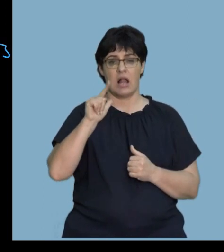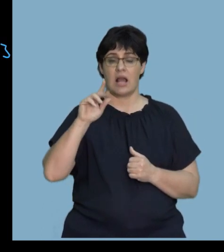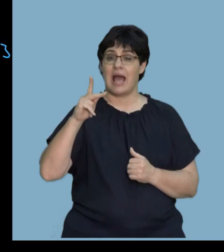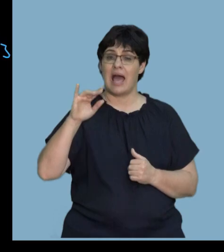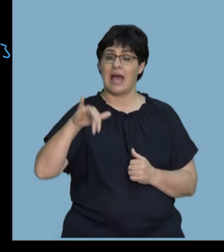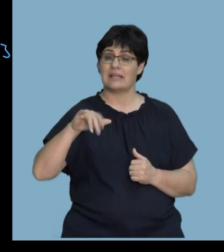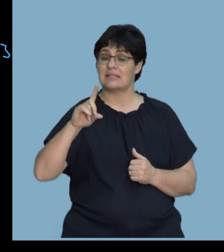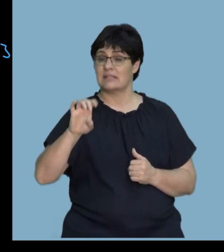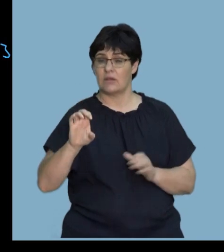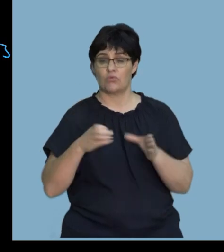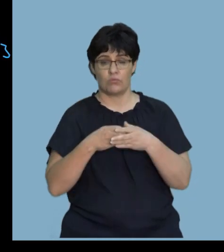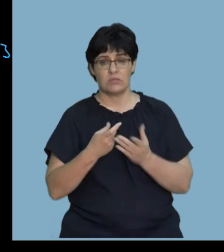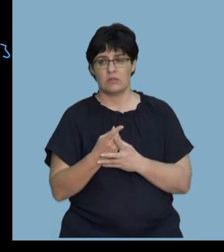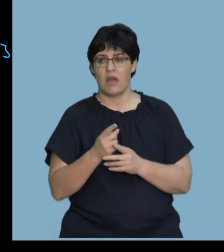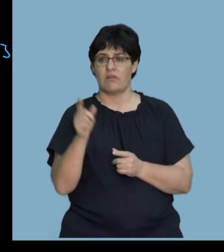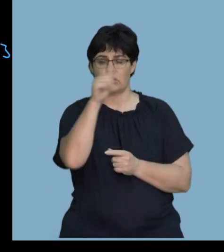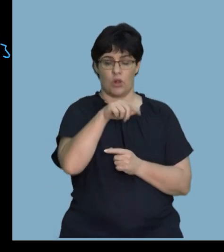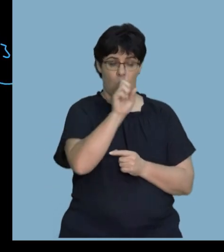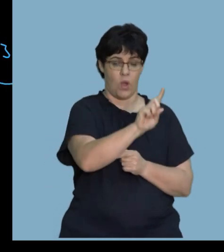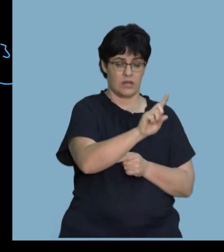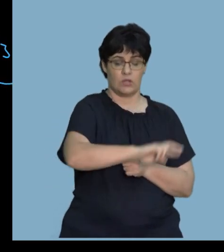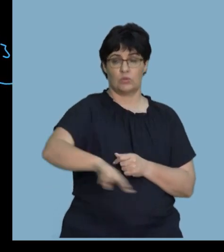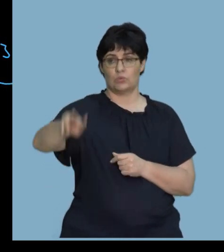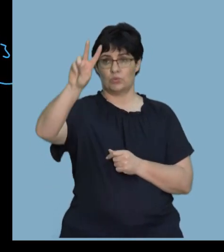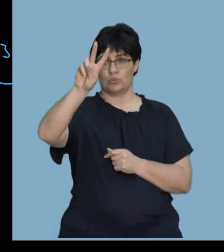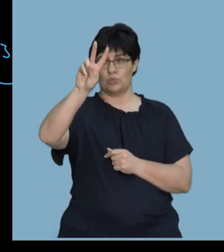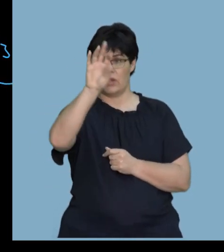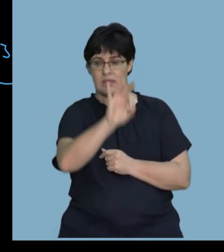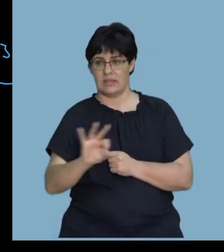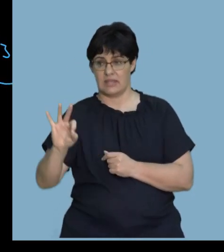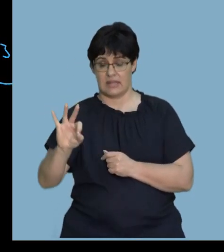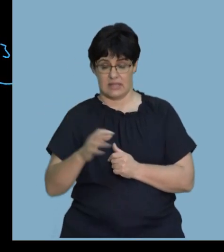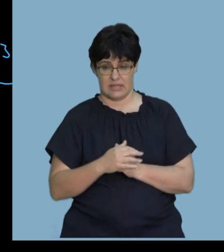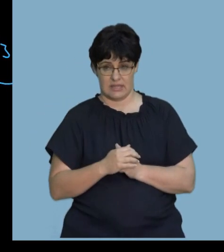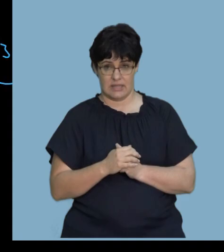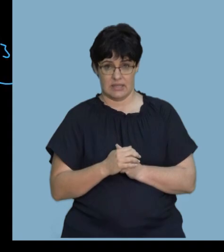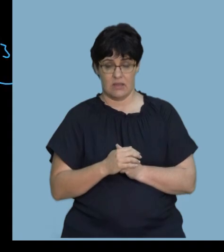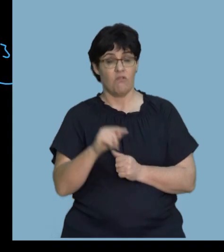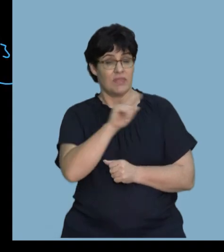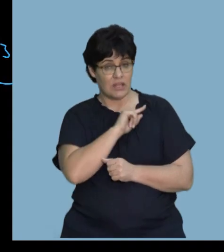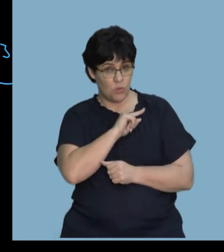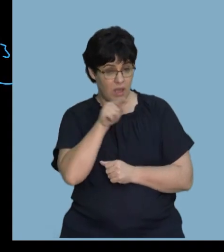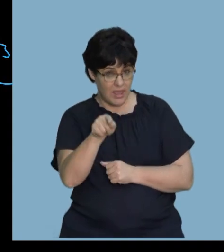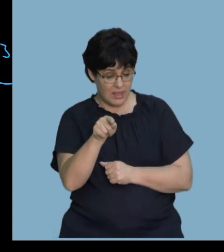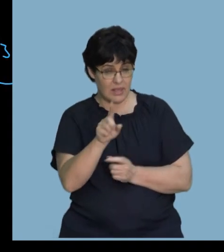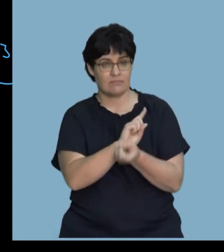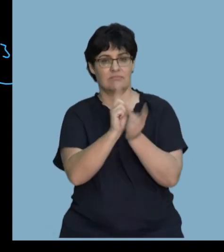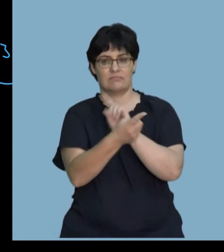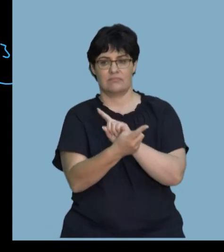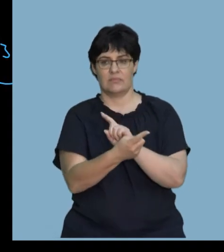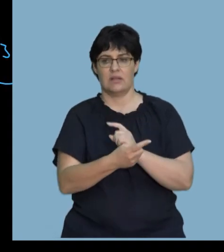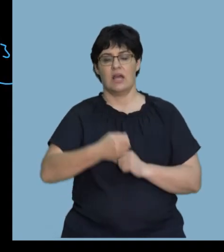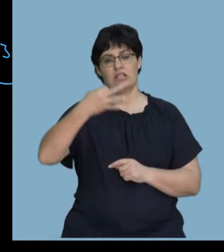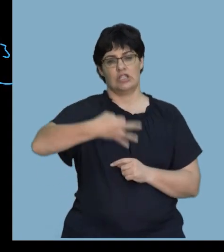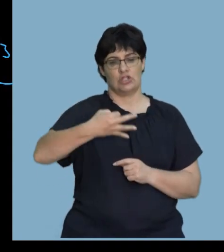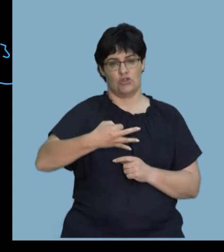them. It's 1, it's 2, it's 3. For that reason, this becomes a tertiary alcohol. So